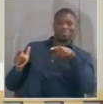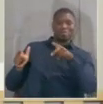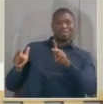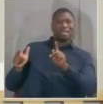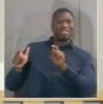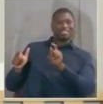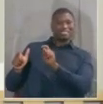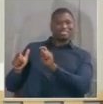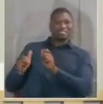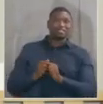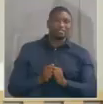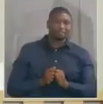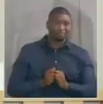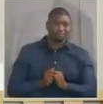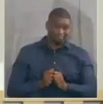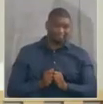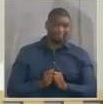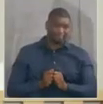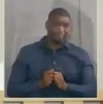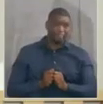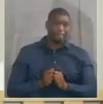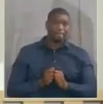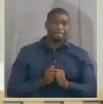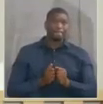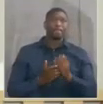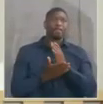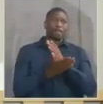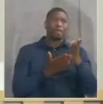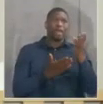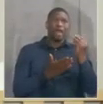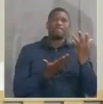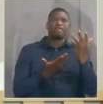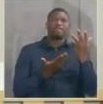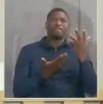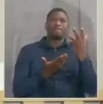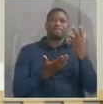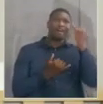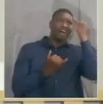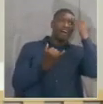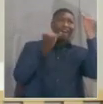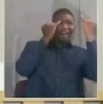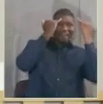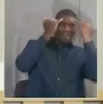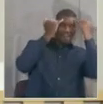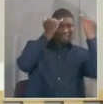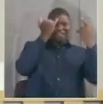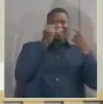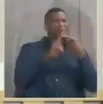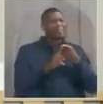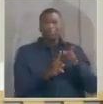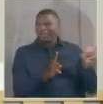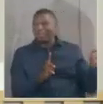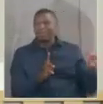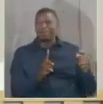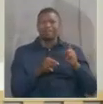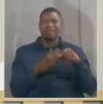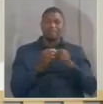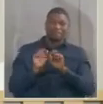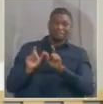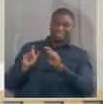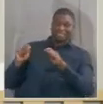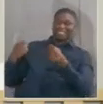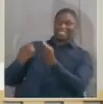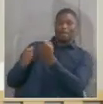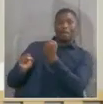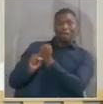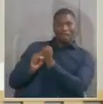Team. There is a perception that talks to this Political Killings Task